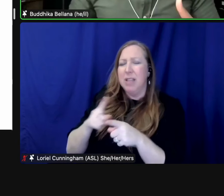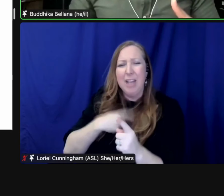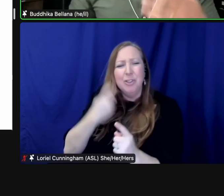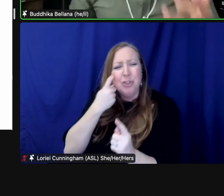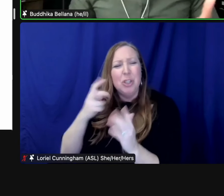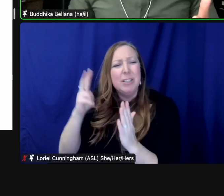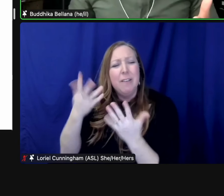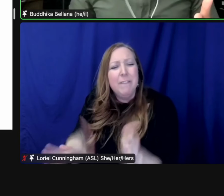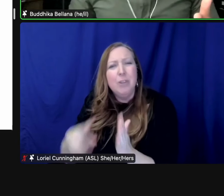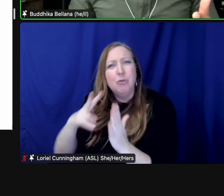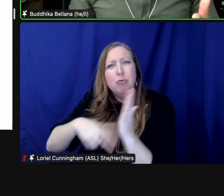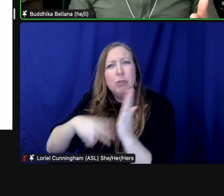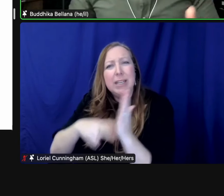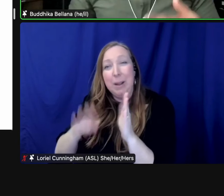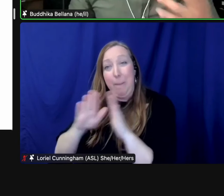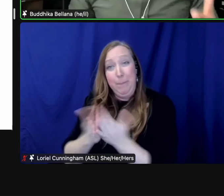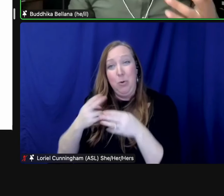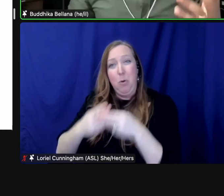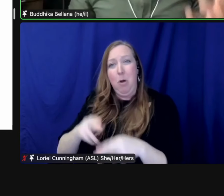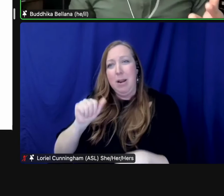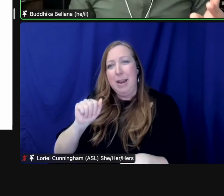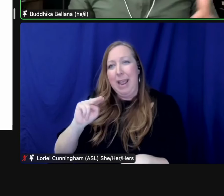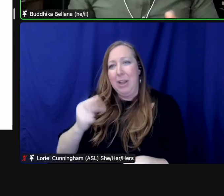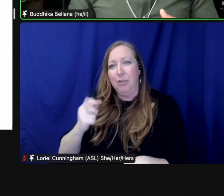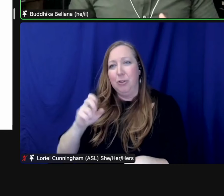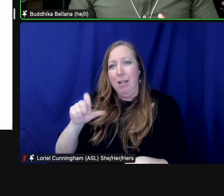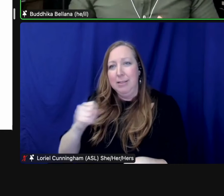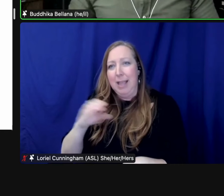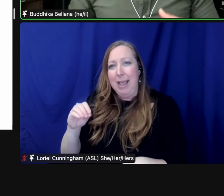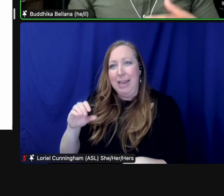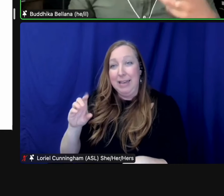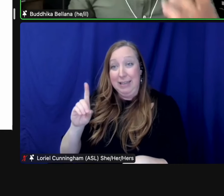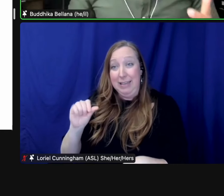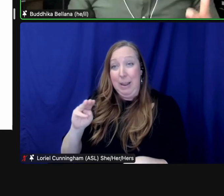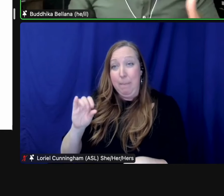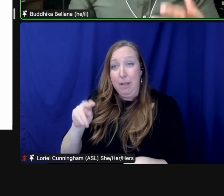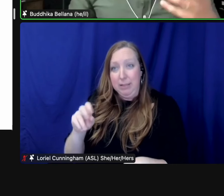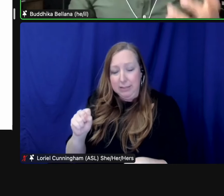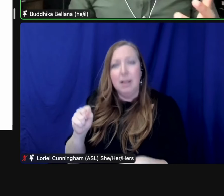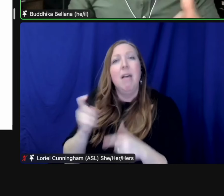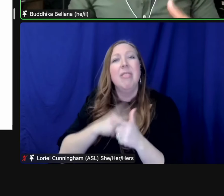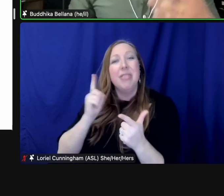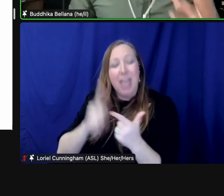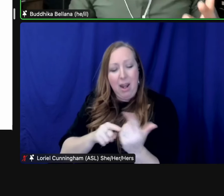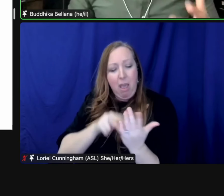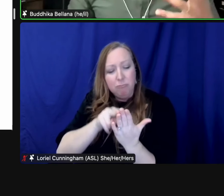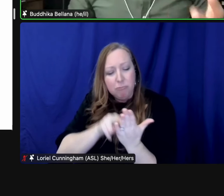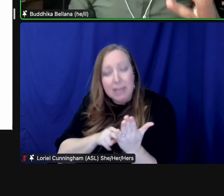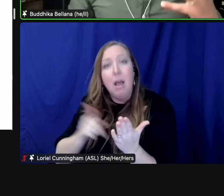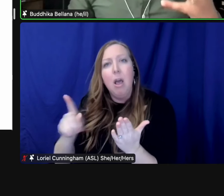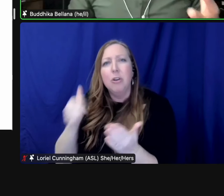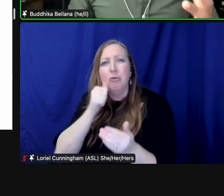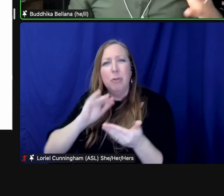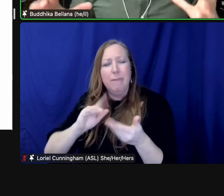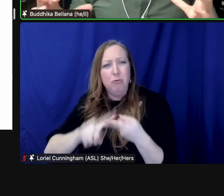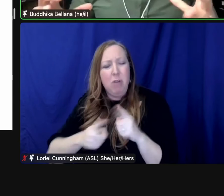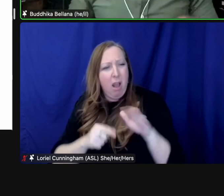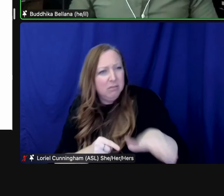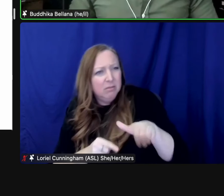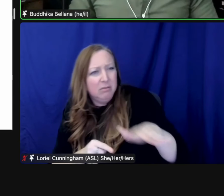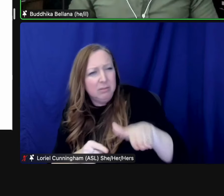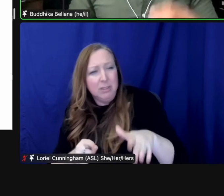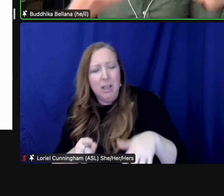couldn't even communicate properly with them because they seemed to phase out every now and then, and they realized that they were thinking about everything that happened in the book. Here,